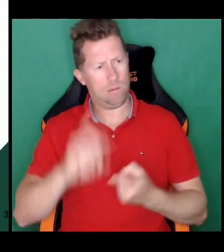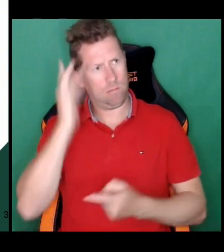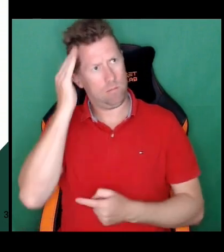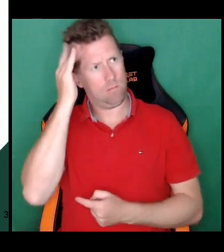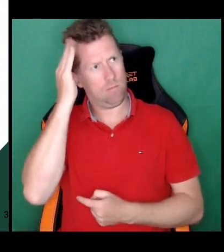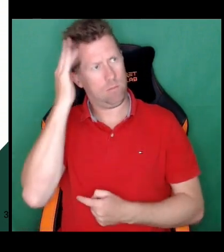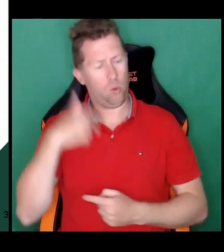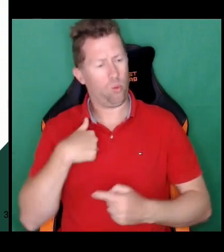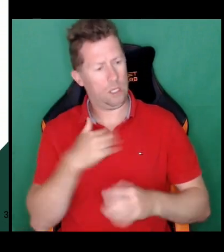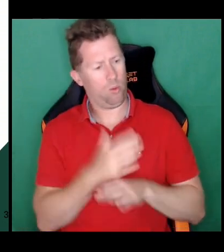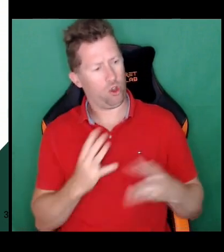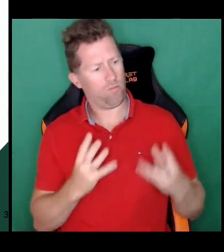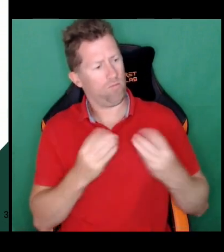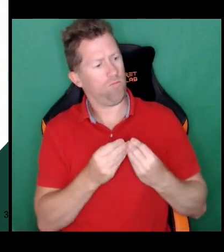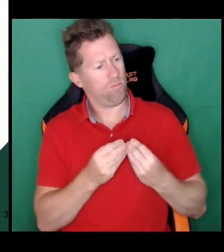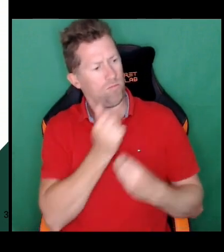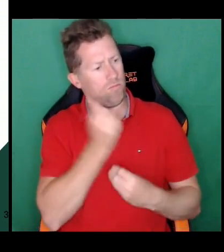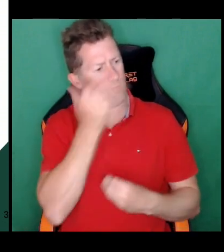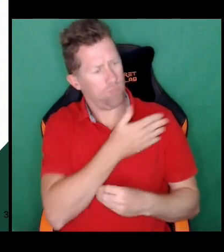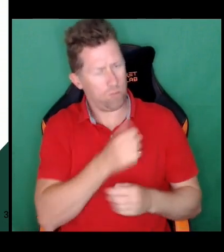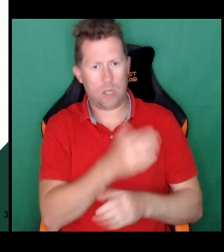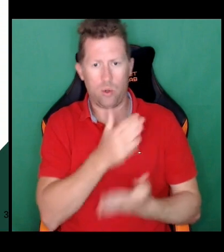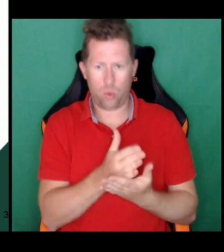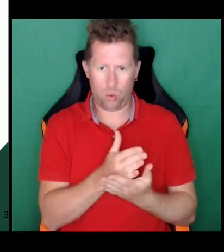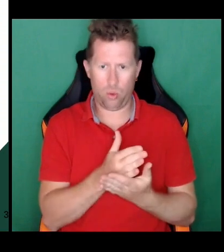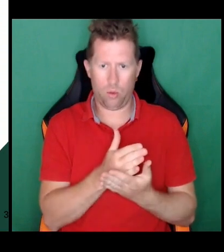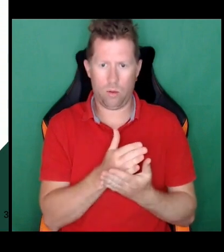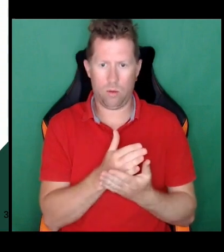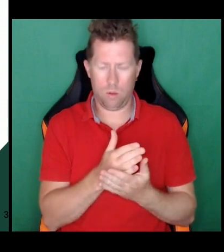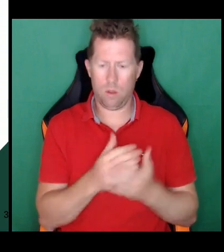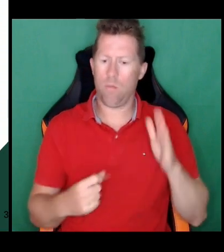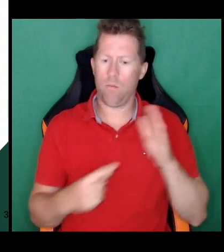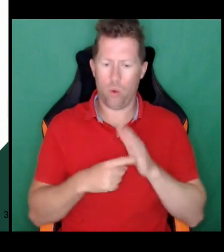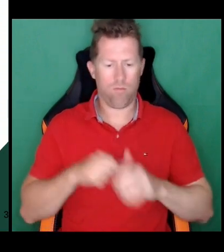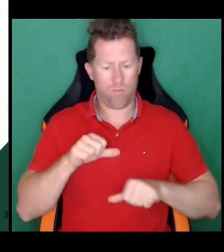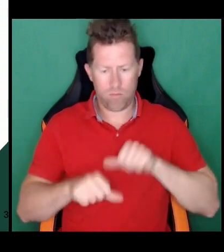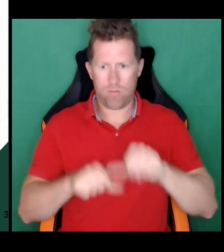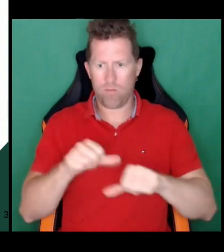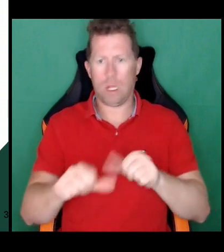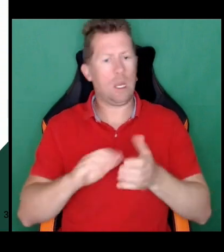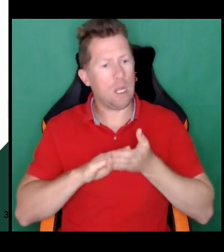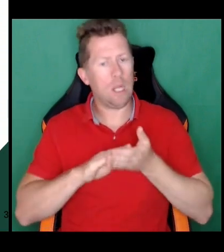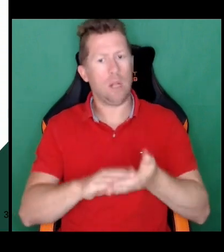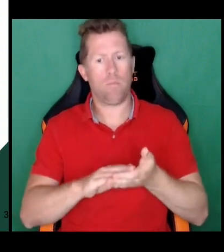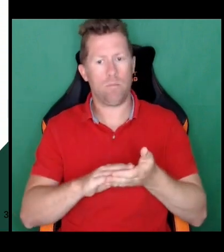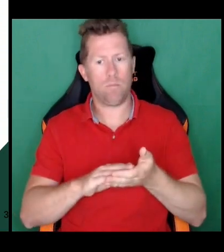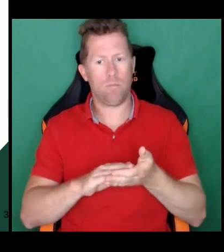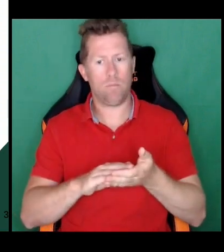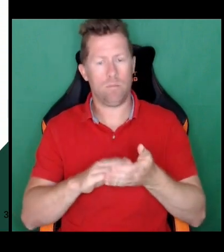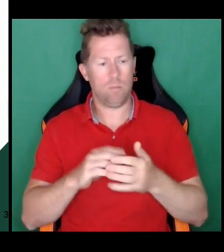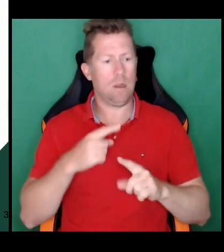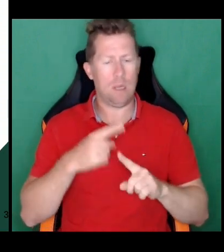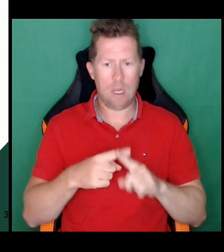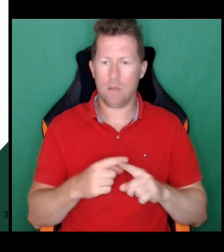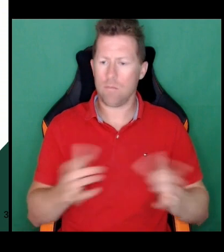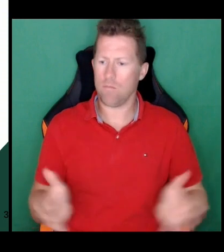and partners in ensuring that we do make important progress on the stubborn and persisting